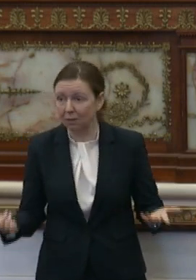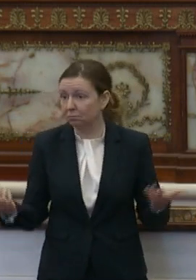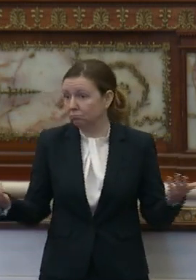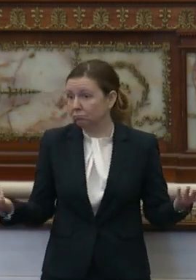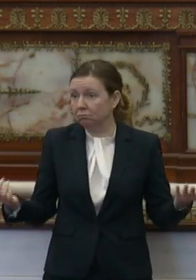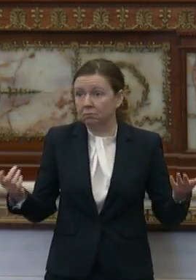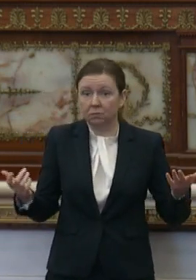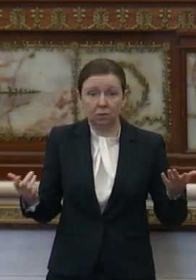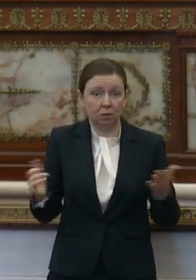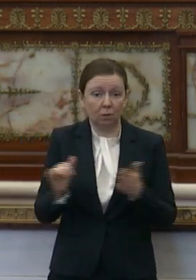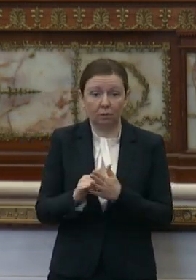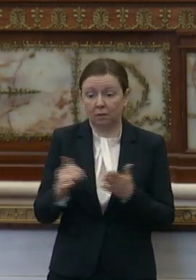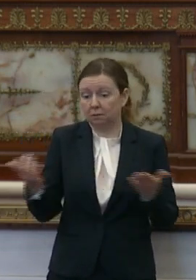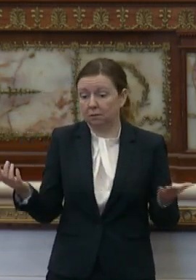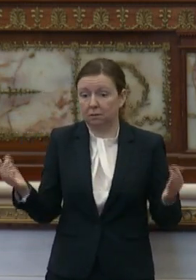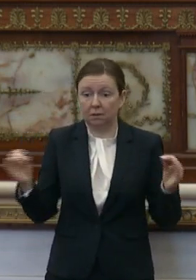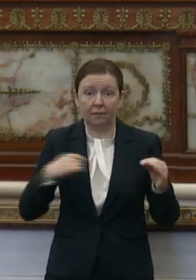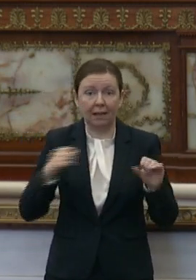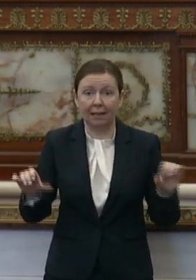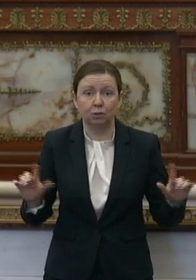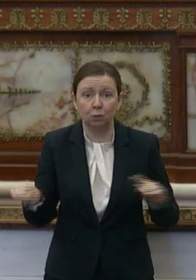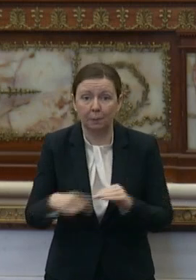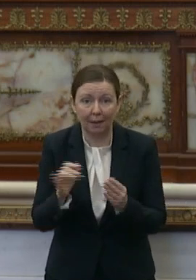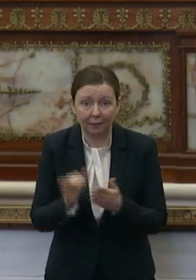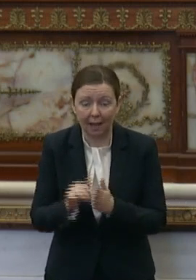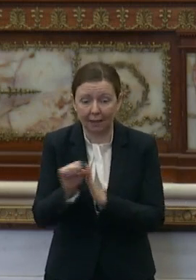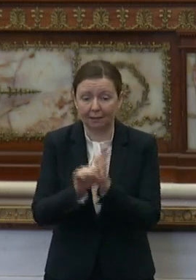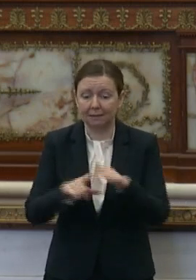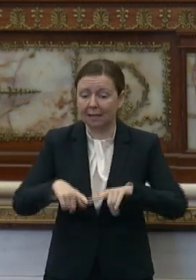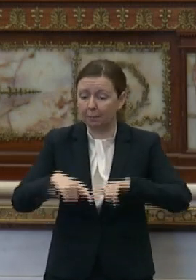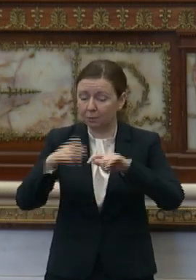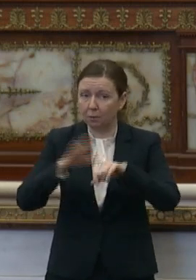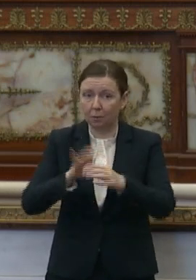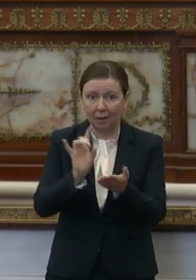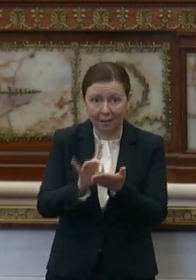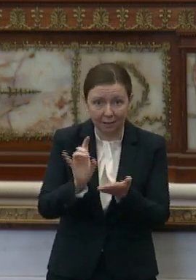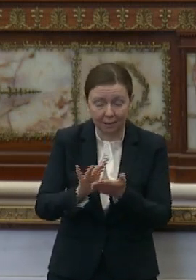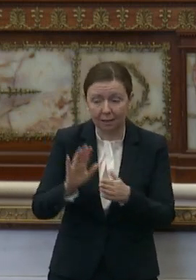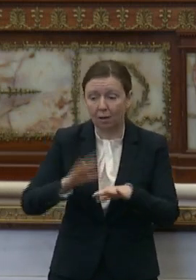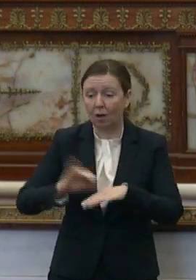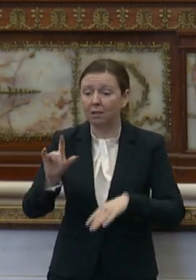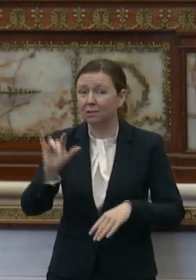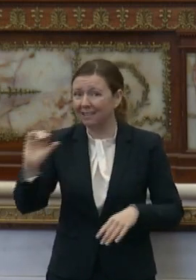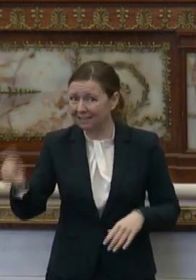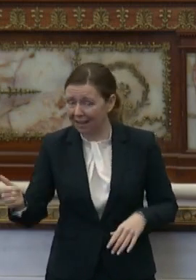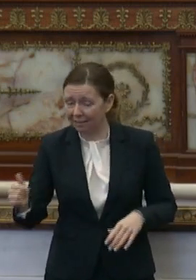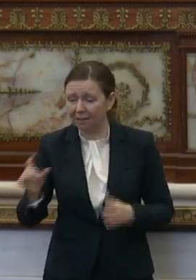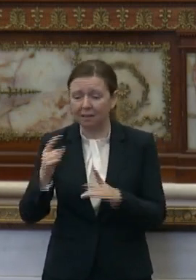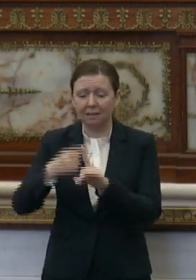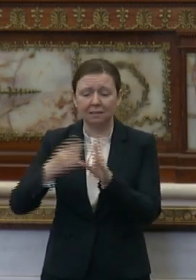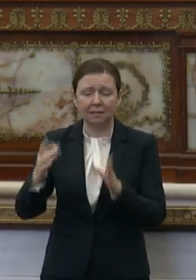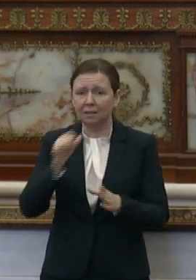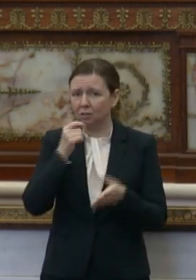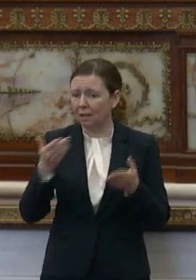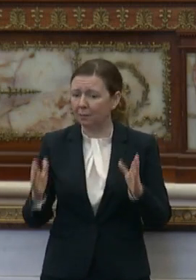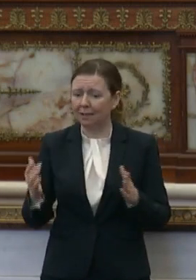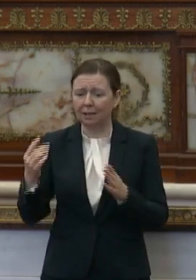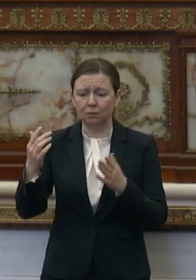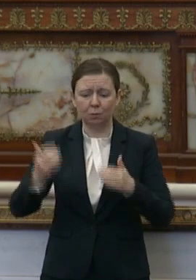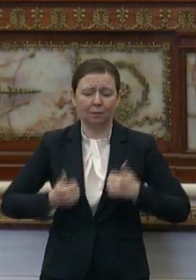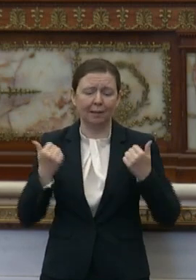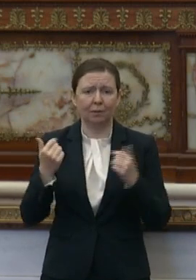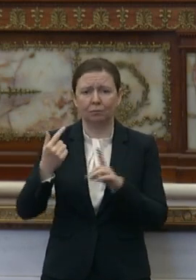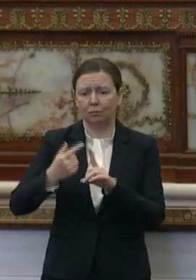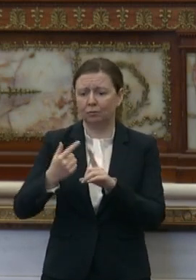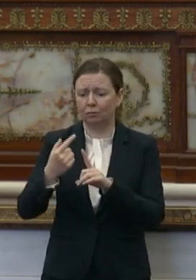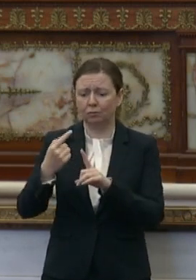paying, and there's nothing I can do about it. The state moratorium on eviction ends on July 10th. Tenants should not be allowed to live rent-free after